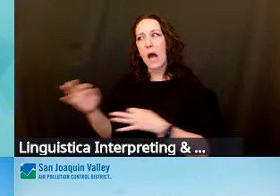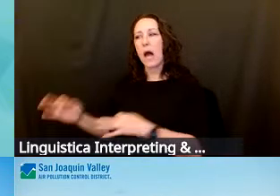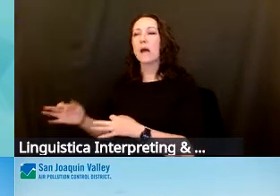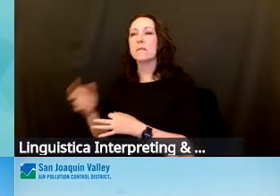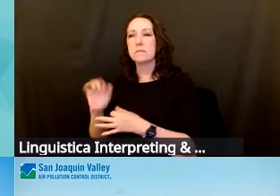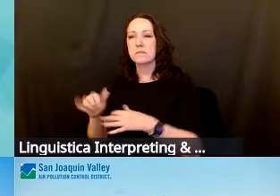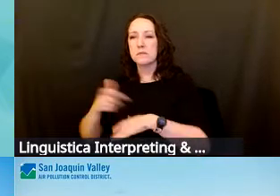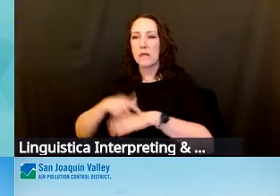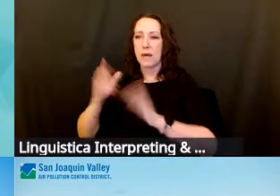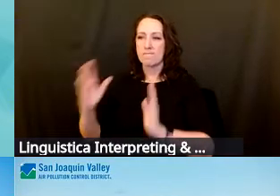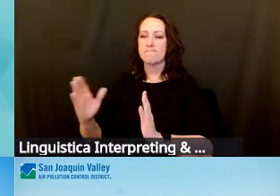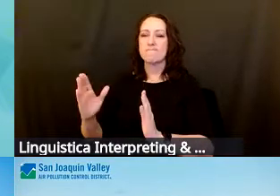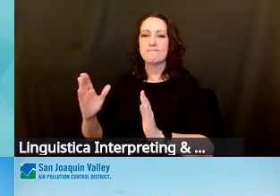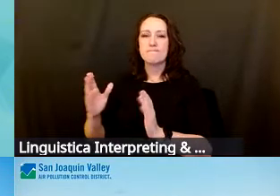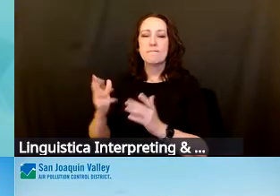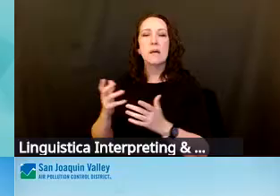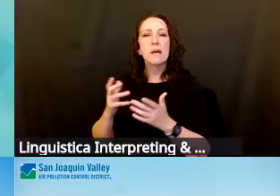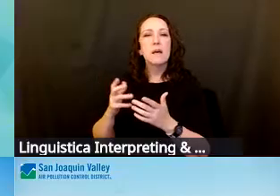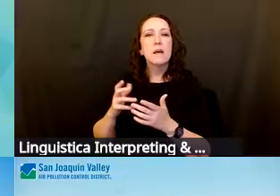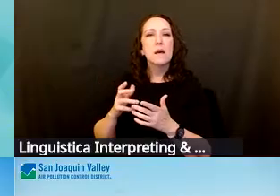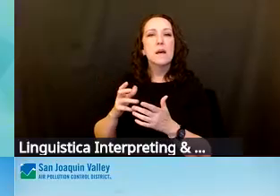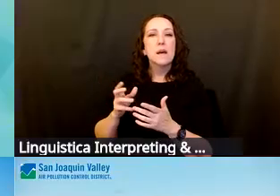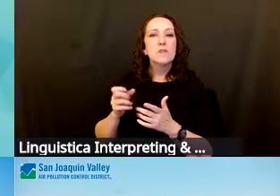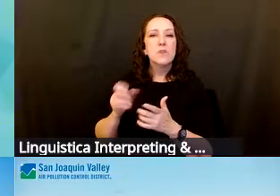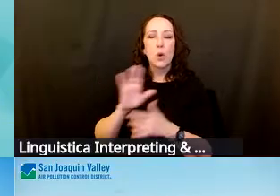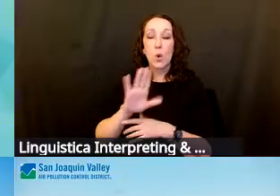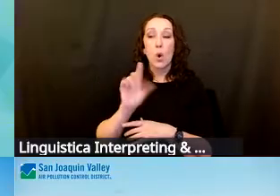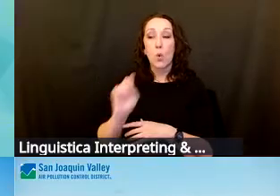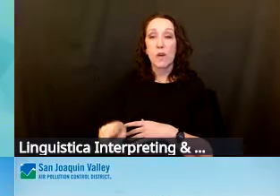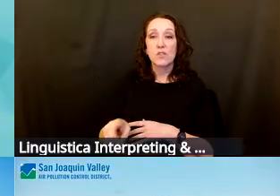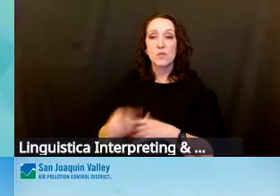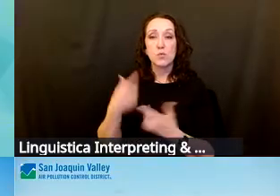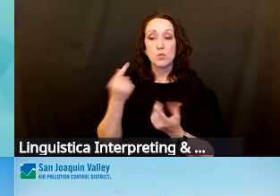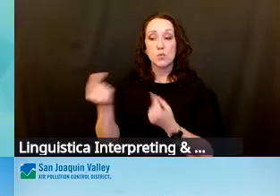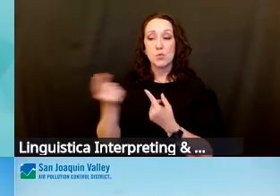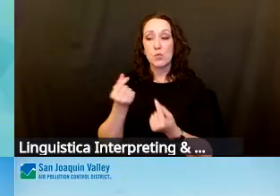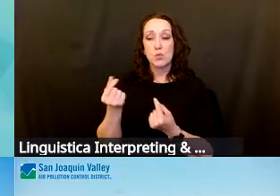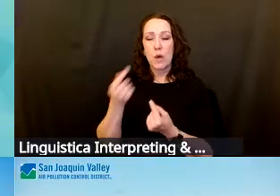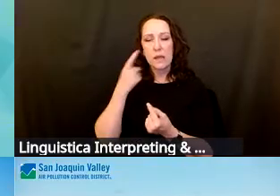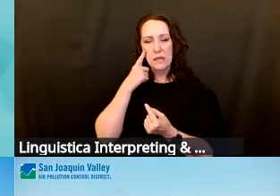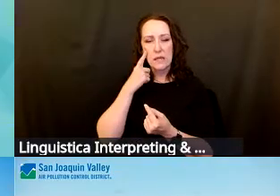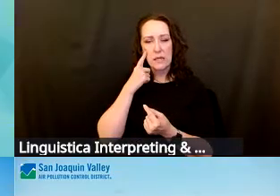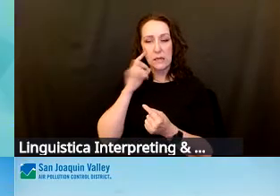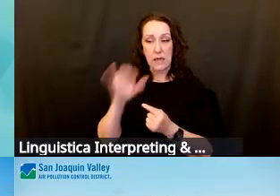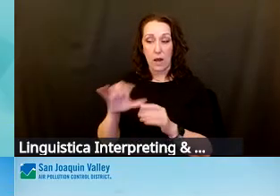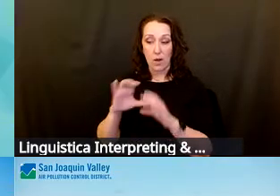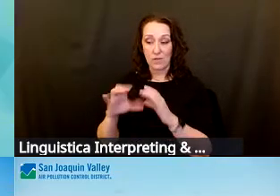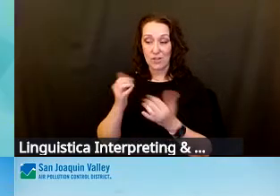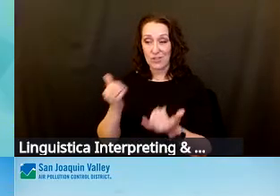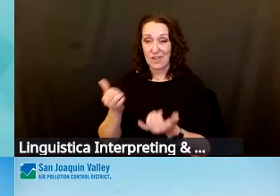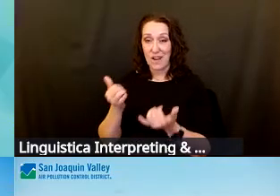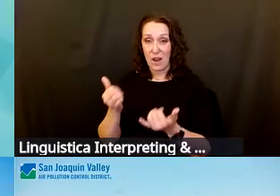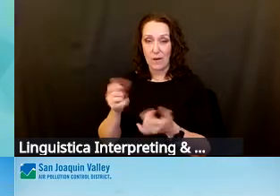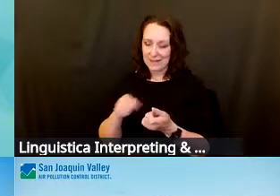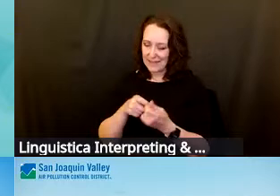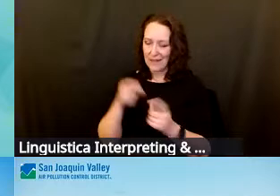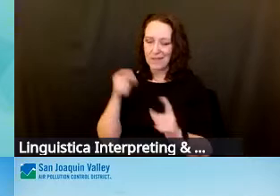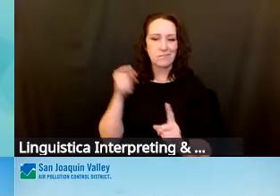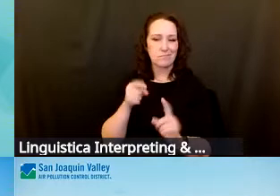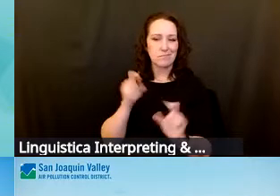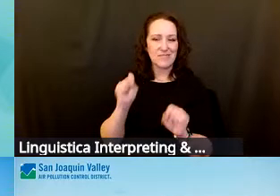frame. And so I think to your question of what we can do, I think the conversation we're having right now is exactly what you all can